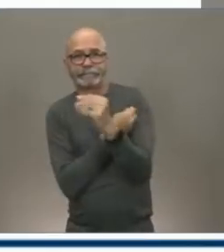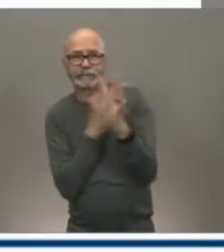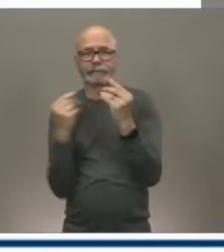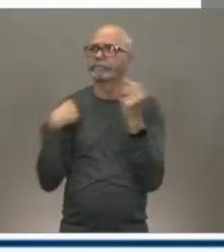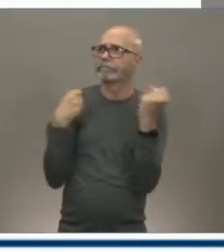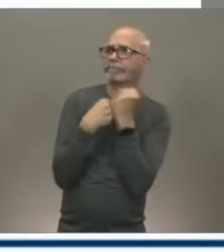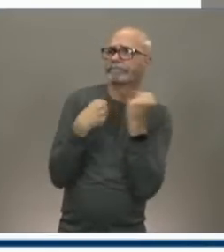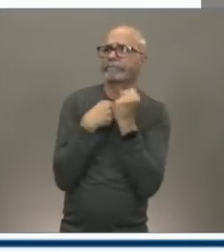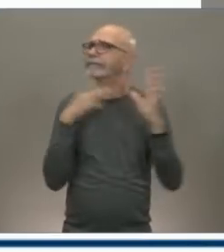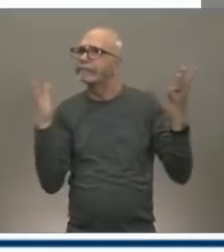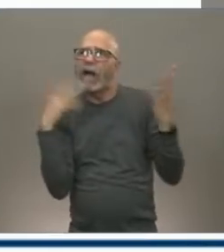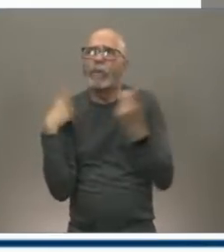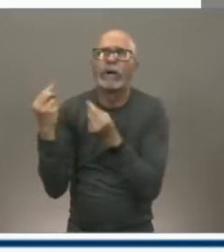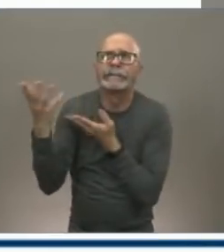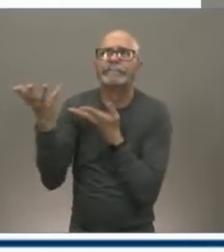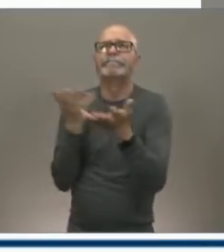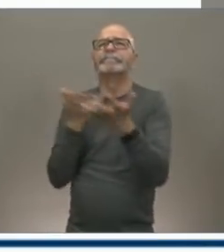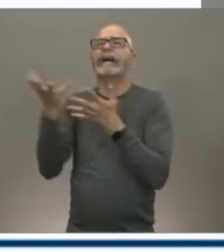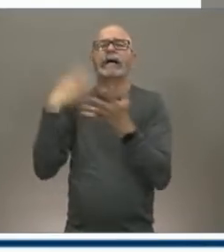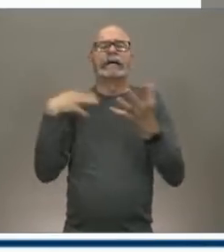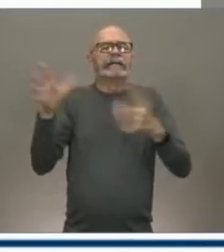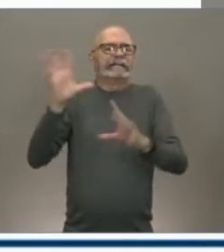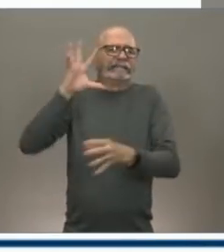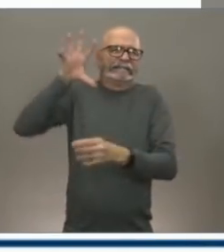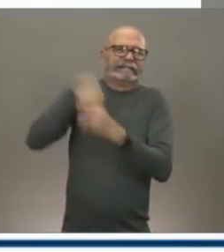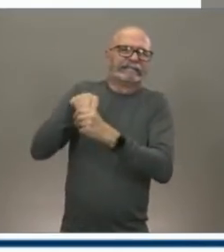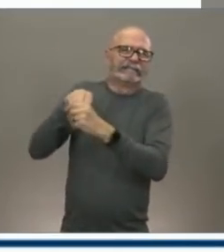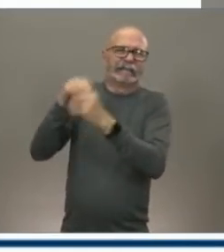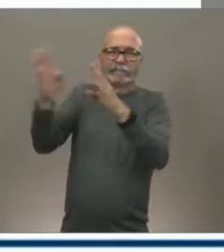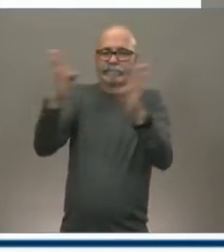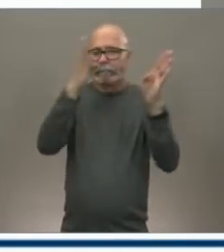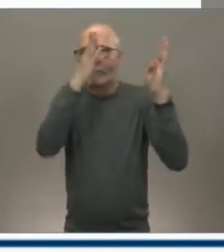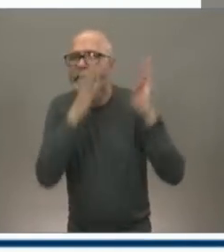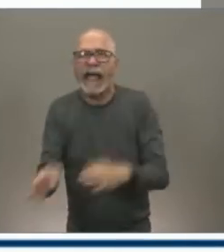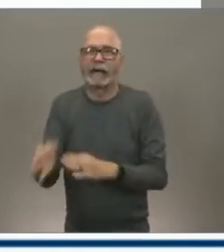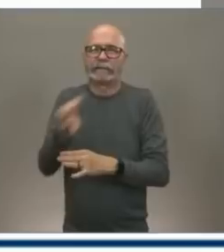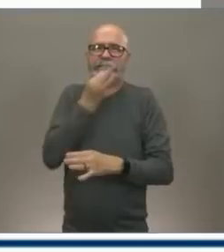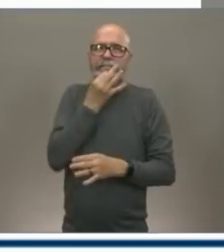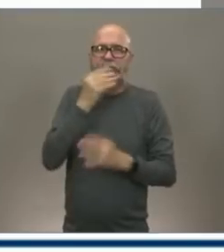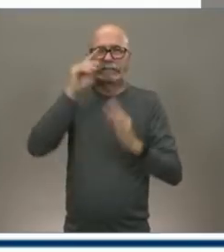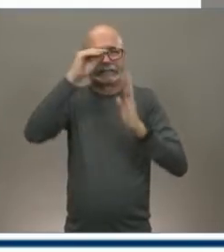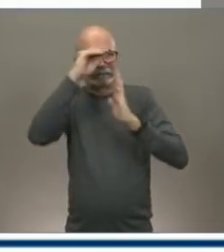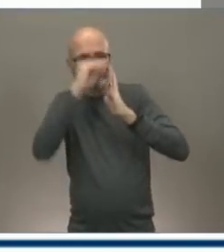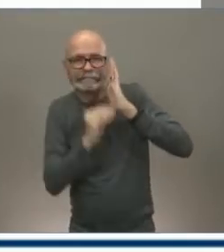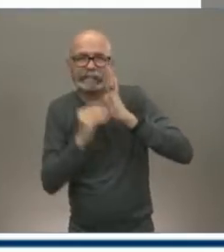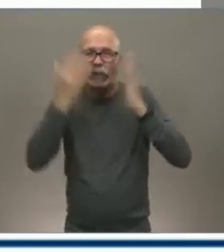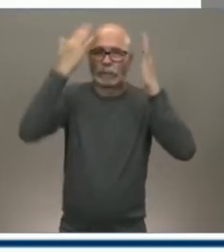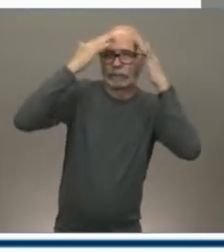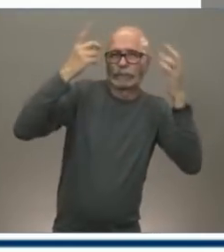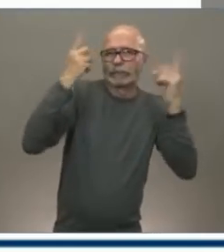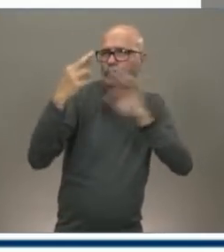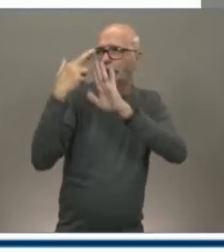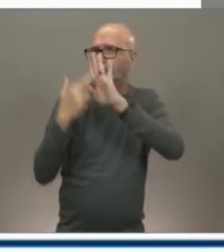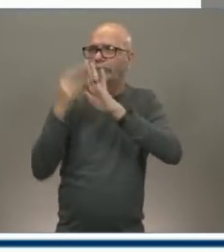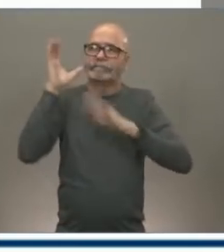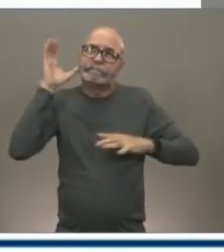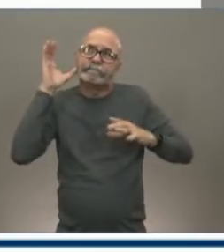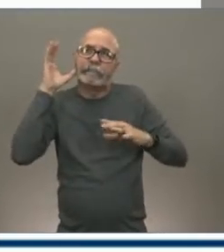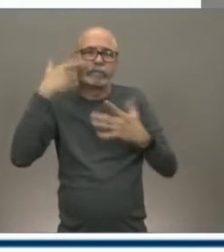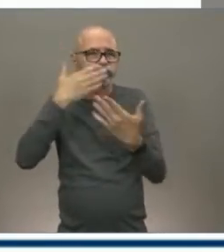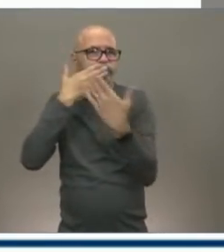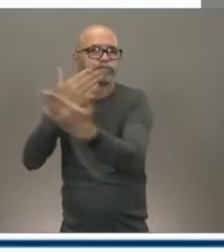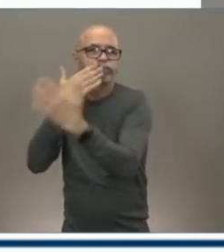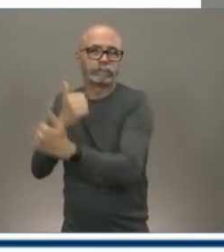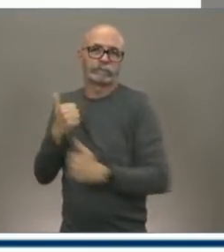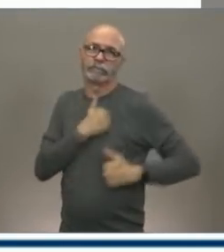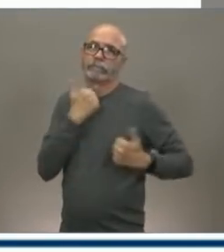highly experienced in this type of logistical planning, and I'm very appreciative and thankful for the willingness of our military